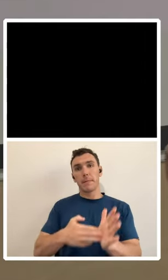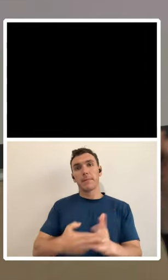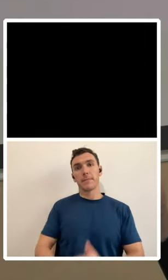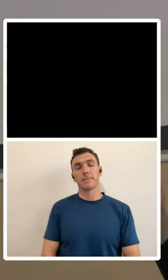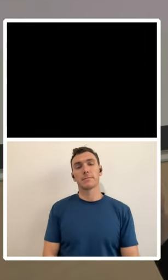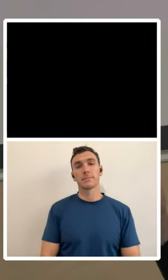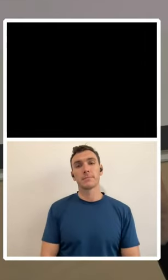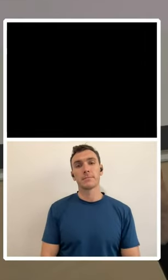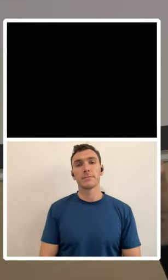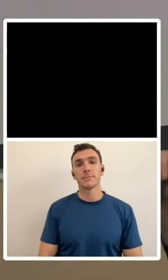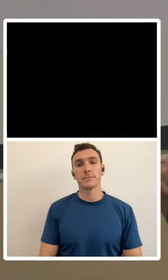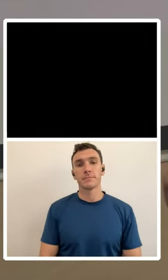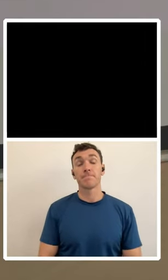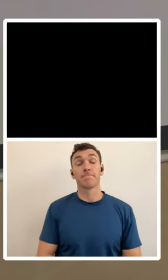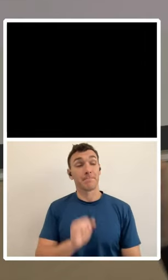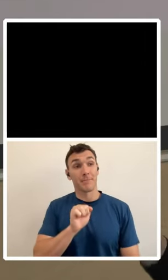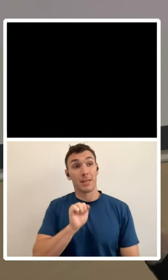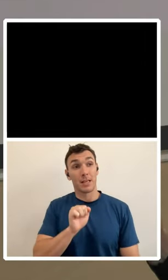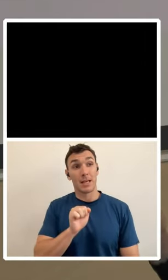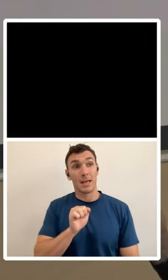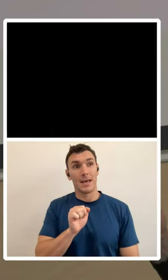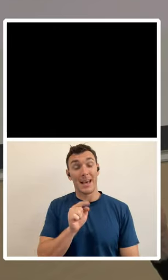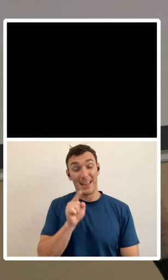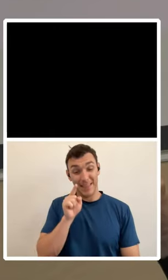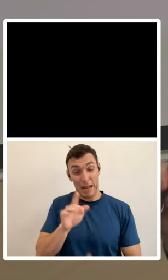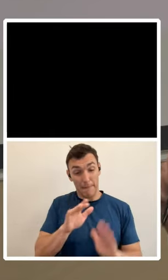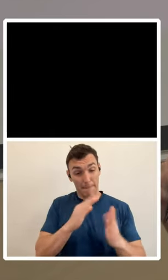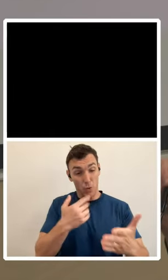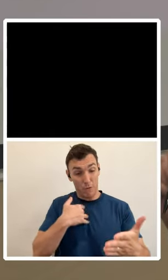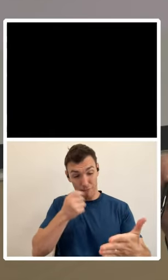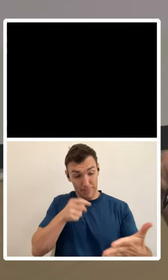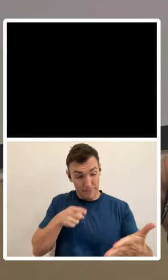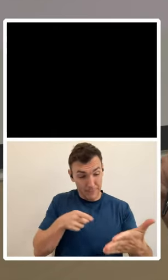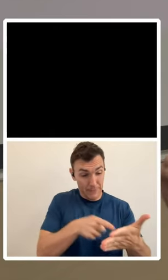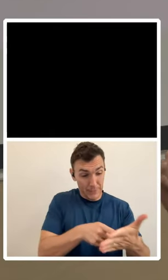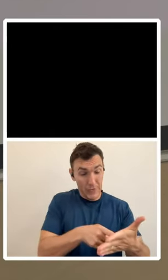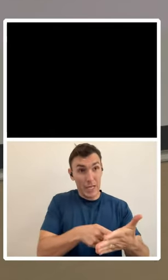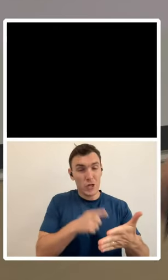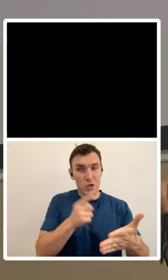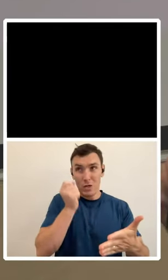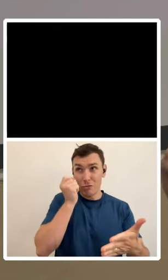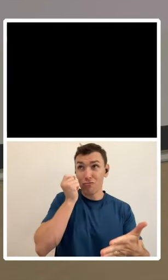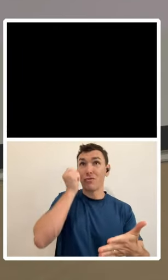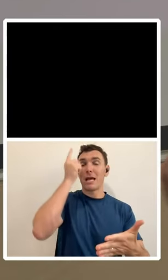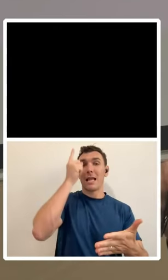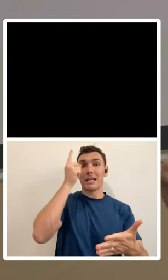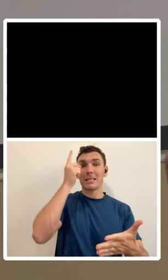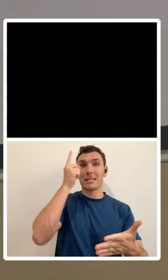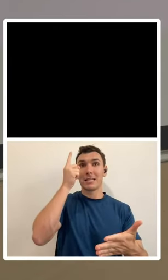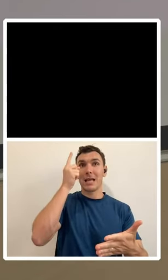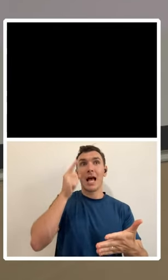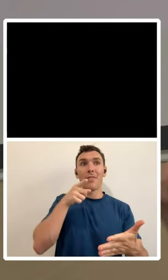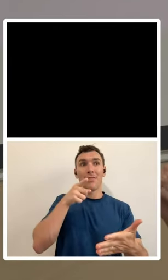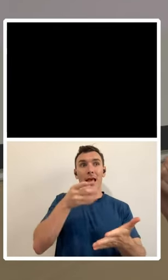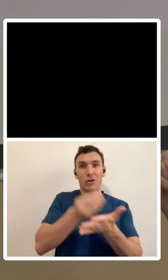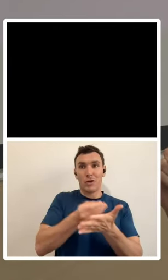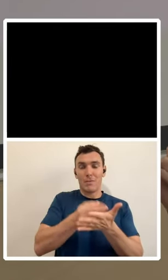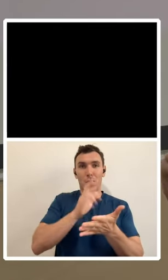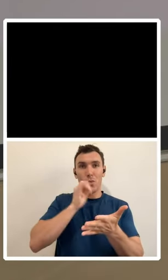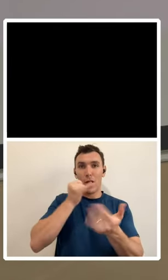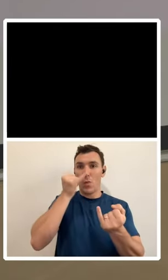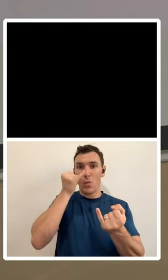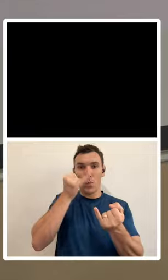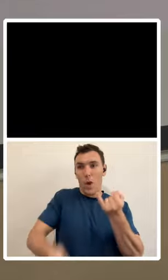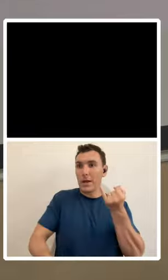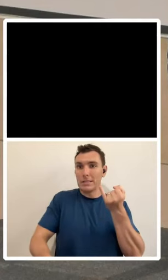just going to get worse. Yeah. And that's when you really start making money. Do you want to talk to us a bit about that, like that moment, bets so you